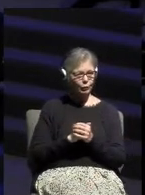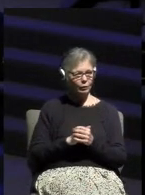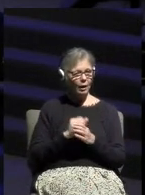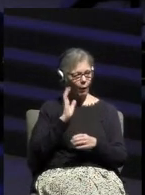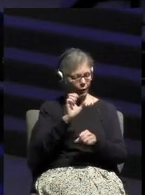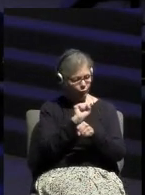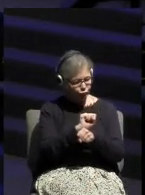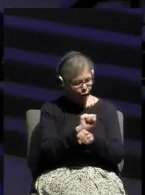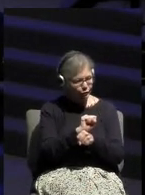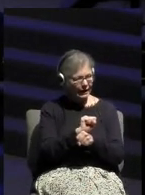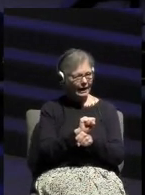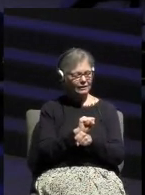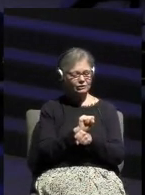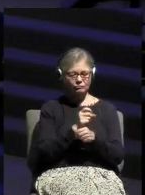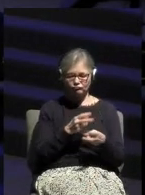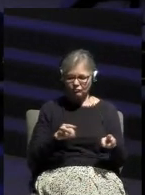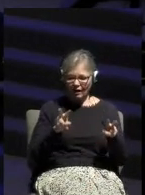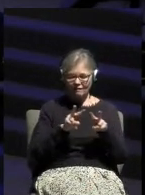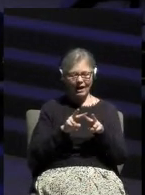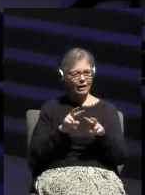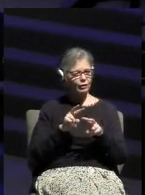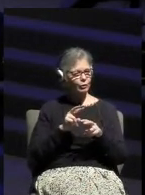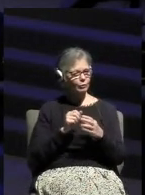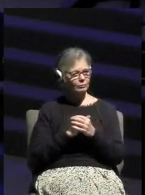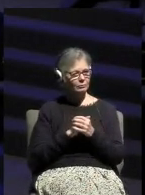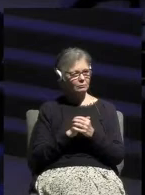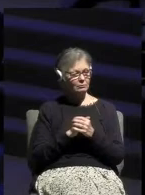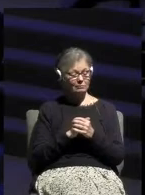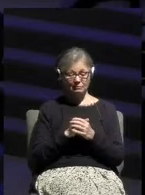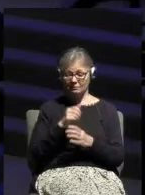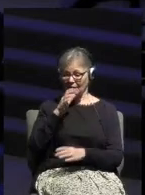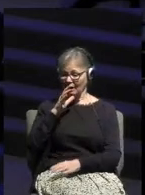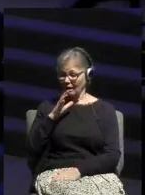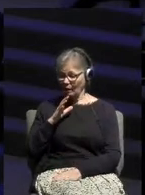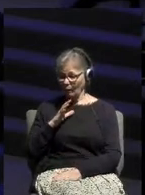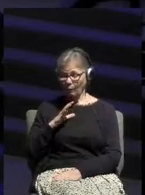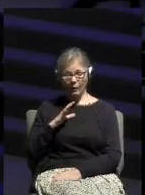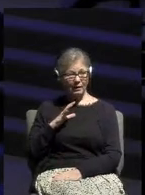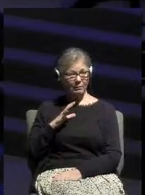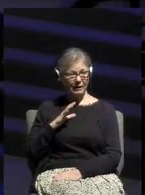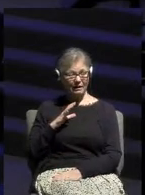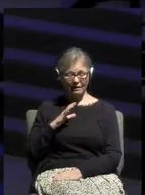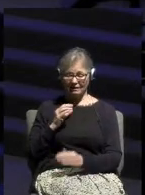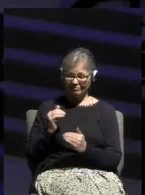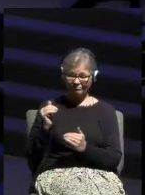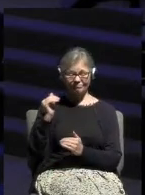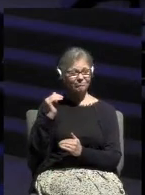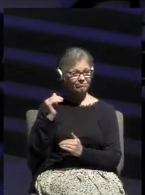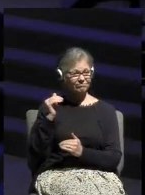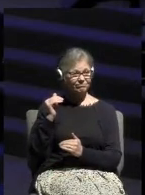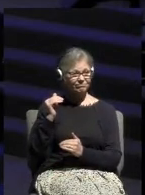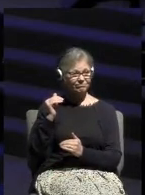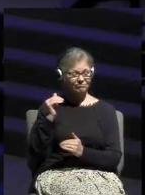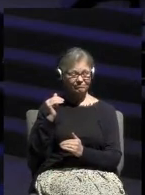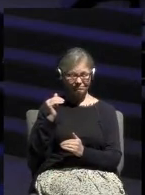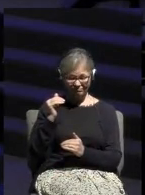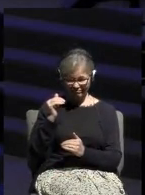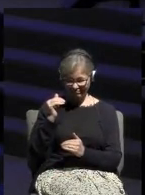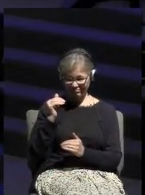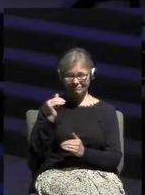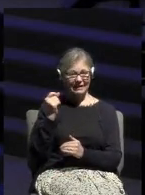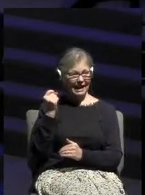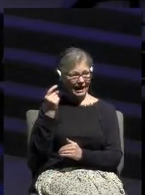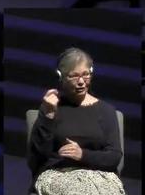protection, there's this idea of value and this idea of shelter. But females have a higher level of